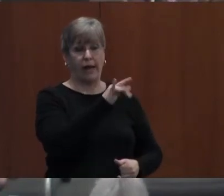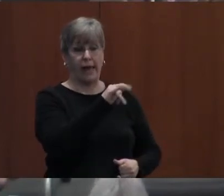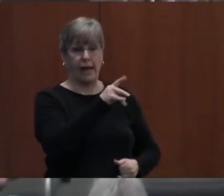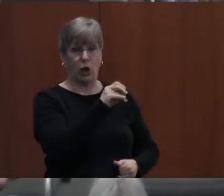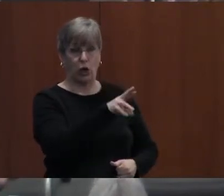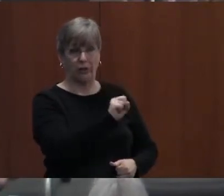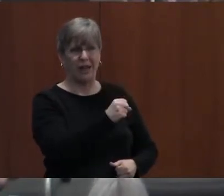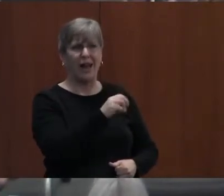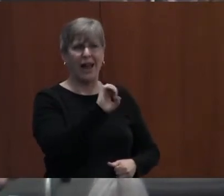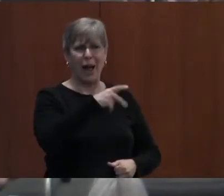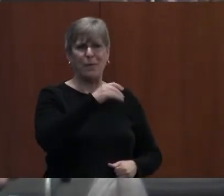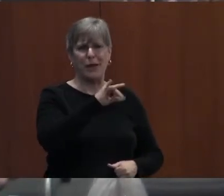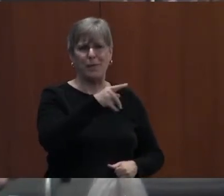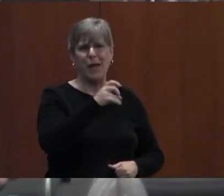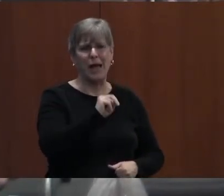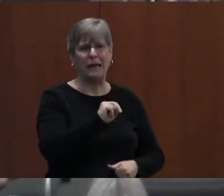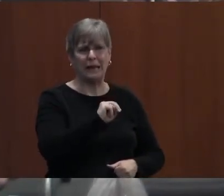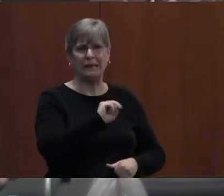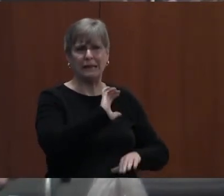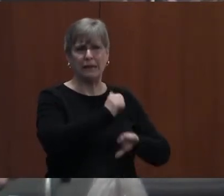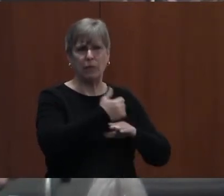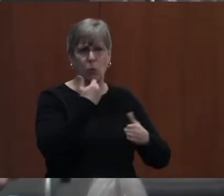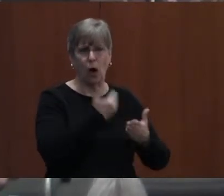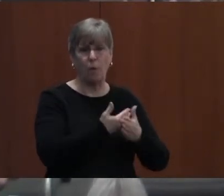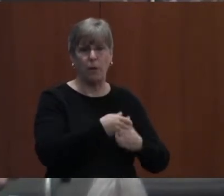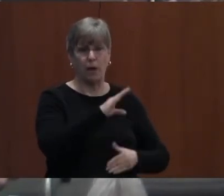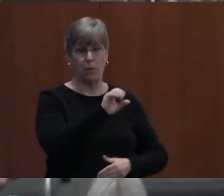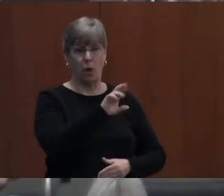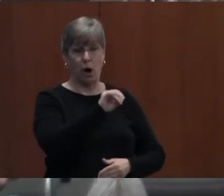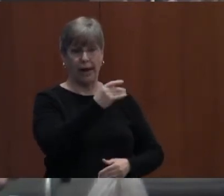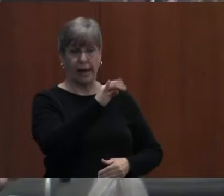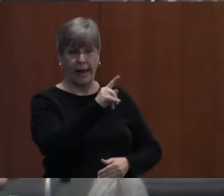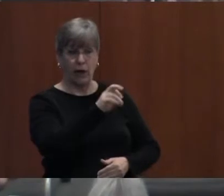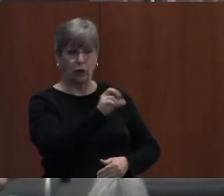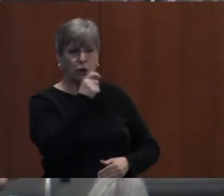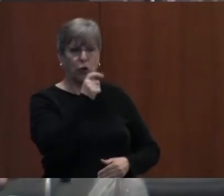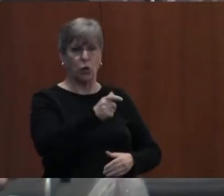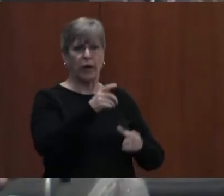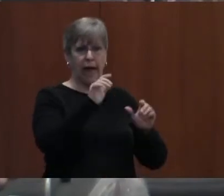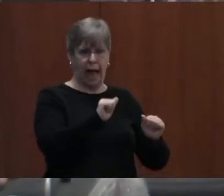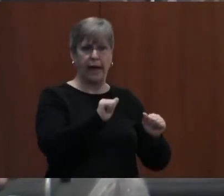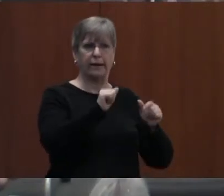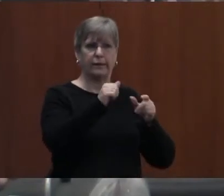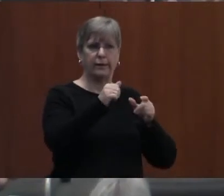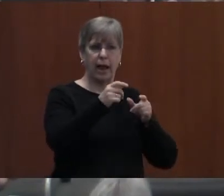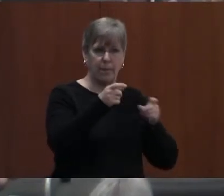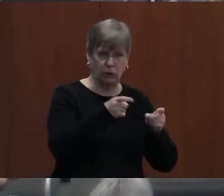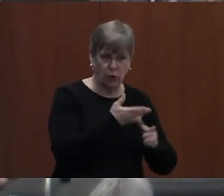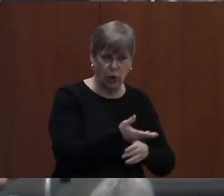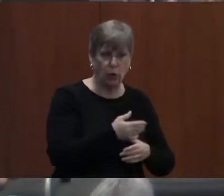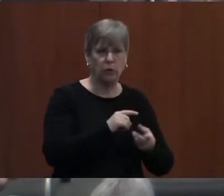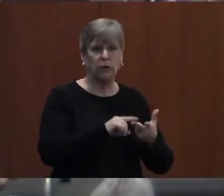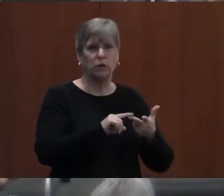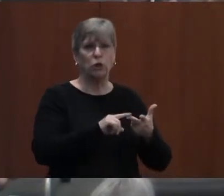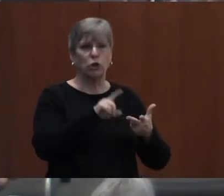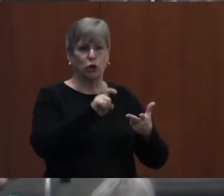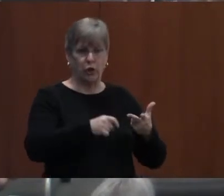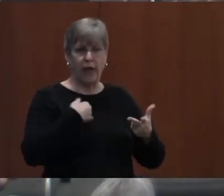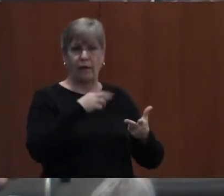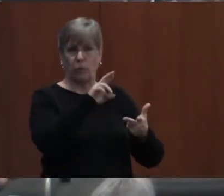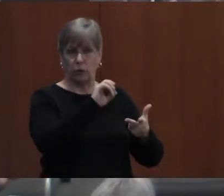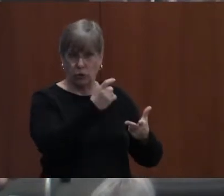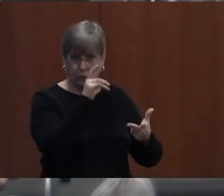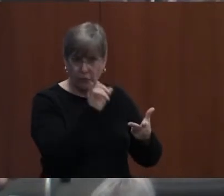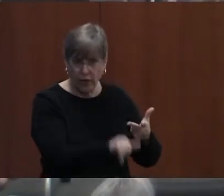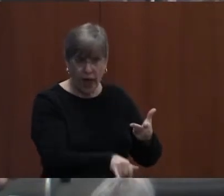well established, but the broncholators and who can administer them and whether a child has to have a prescription for